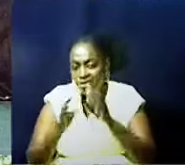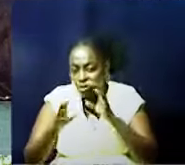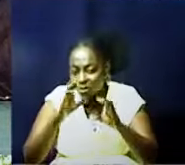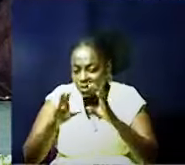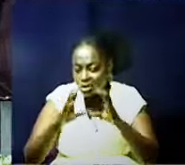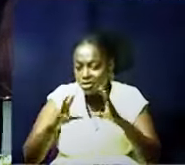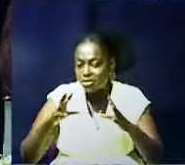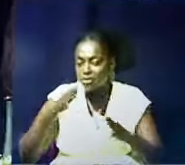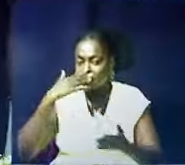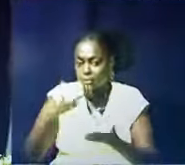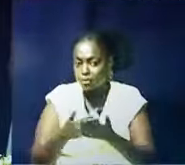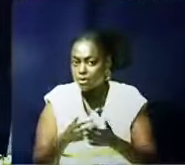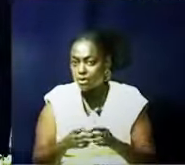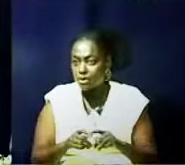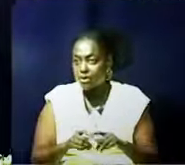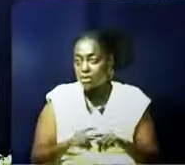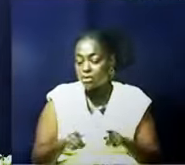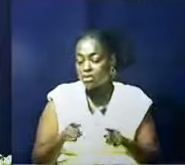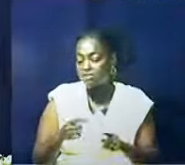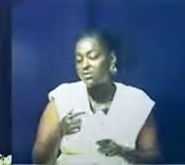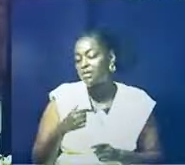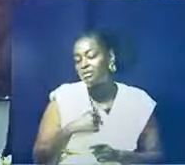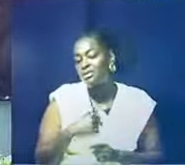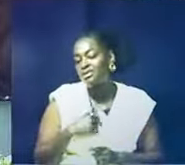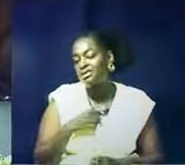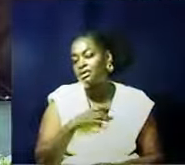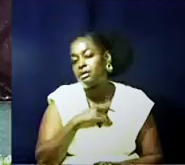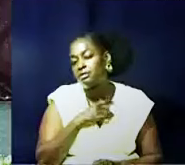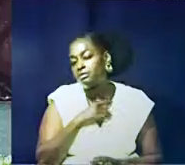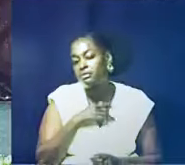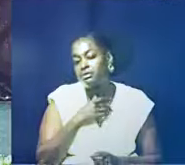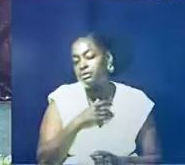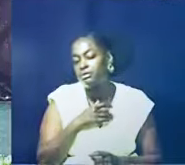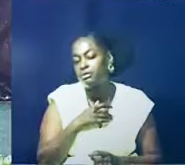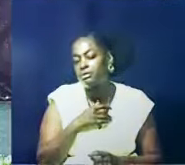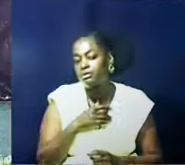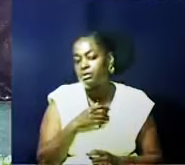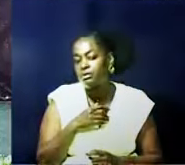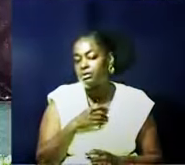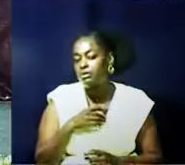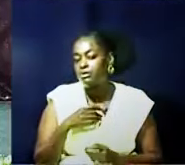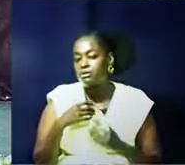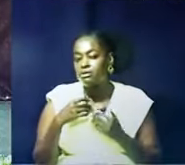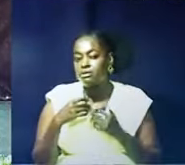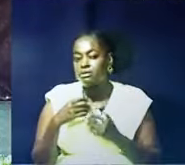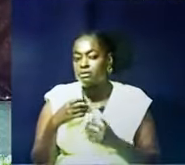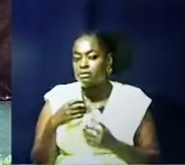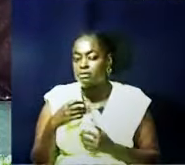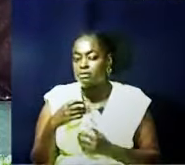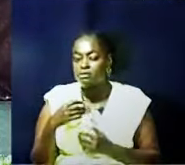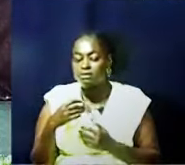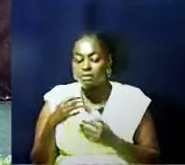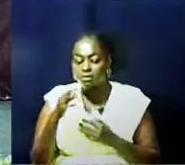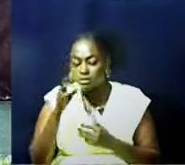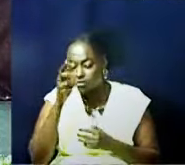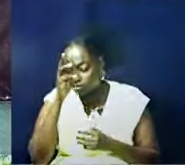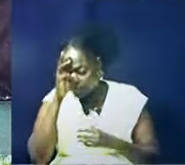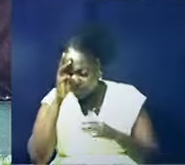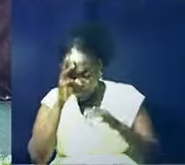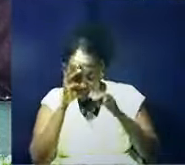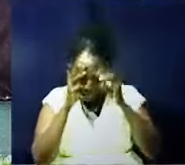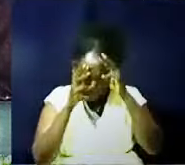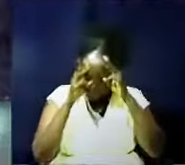I felt very defeated. Nothing, my bottle. I thought I could convince them to stop